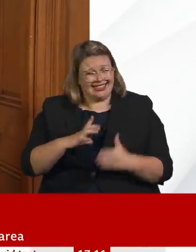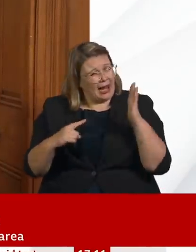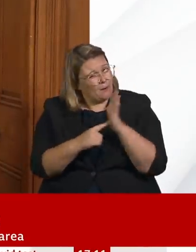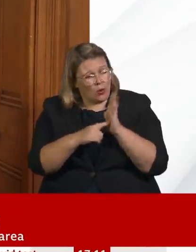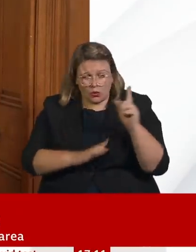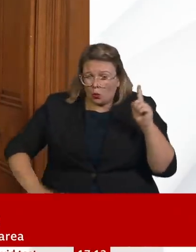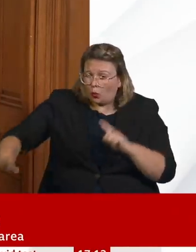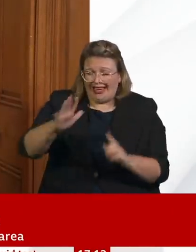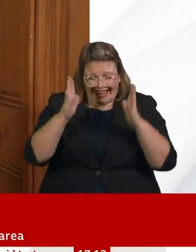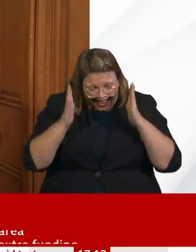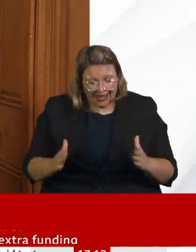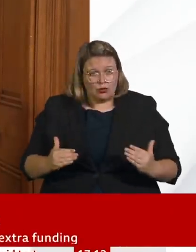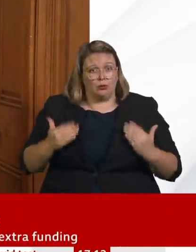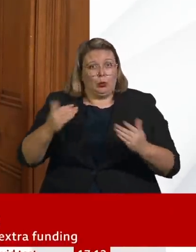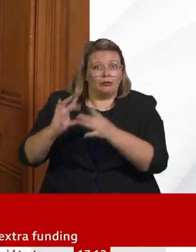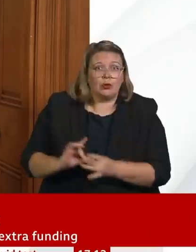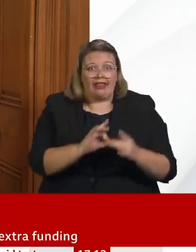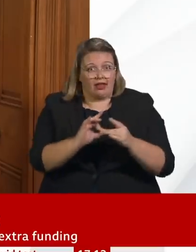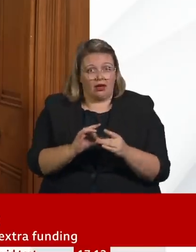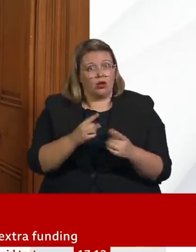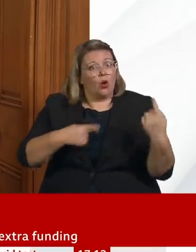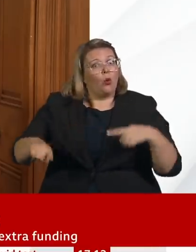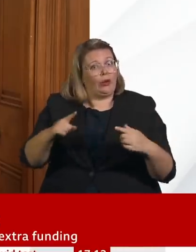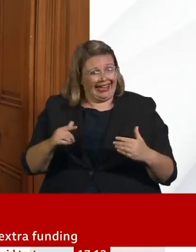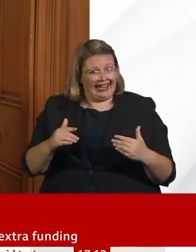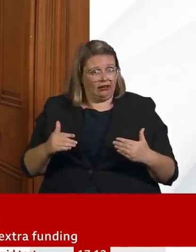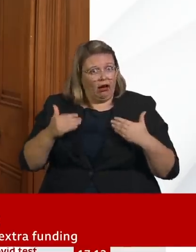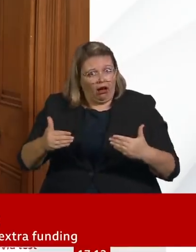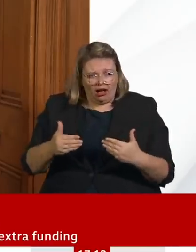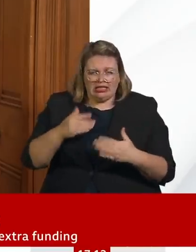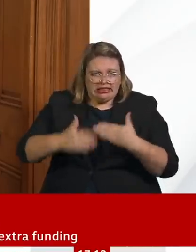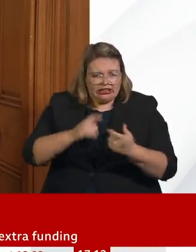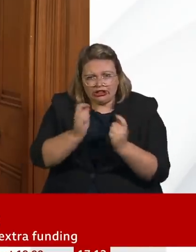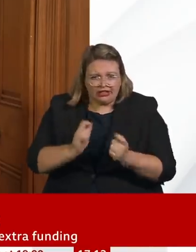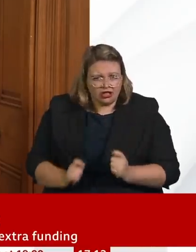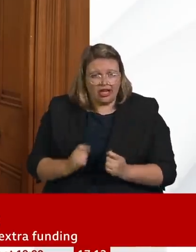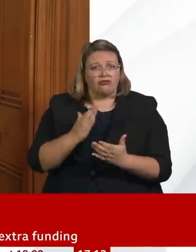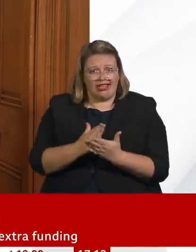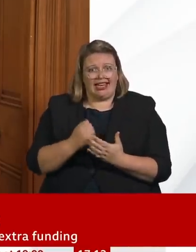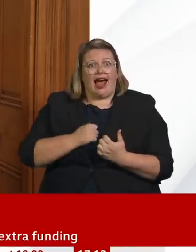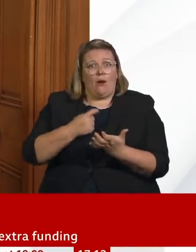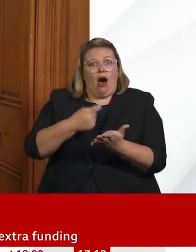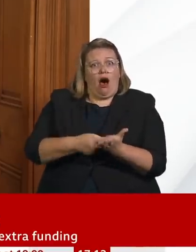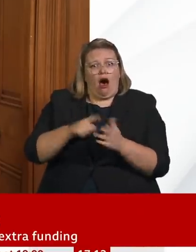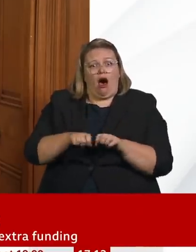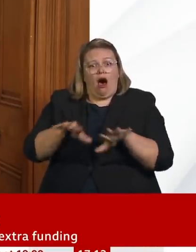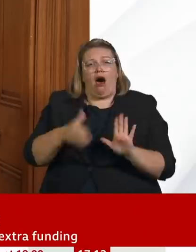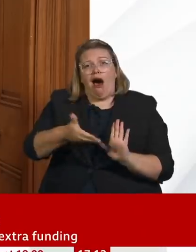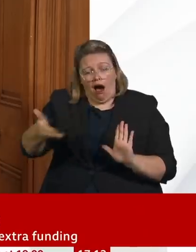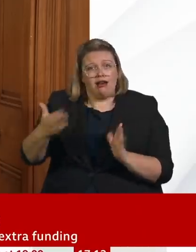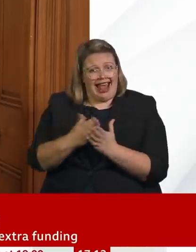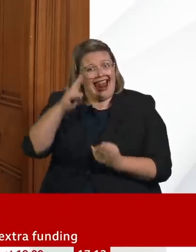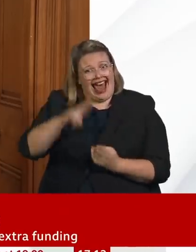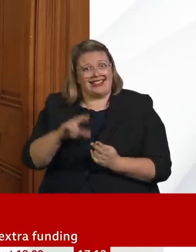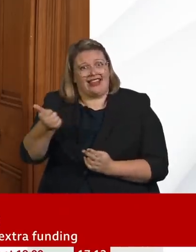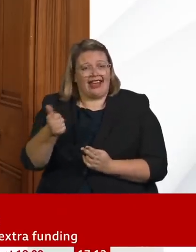brought the R number well below its natural rate of about 3. As a result, the virus is not spreading